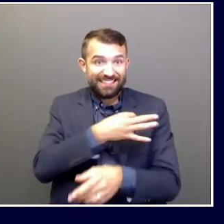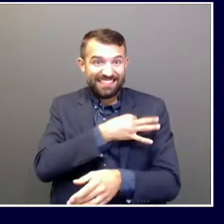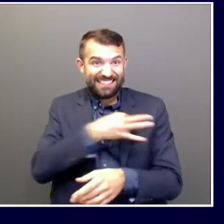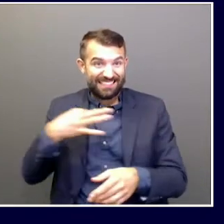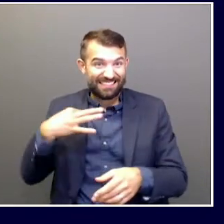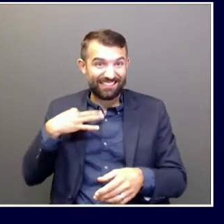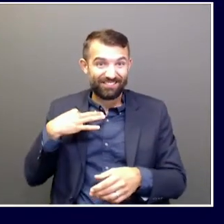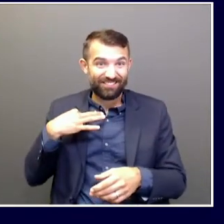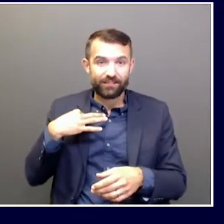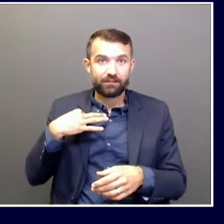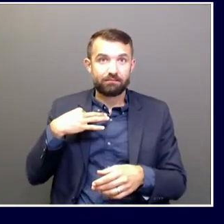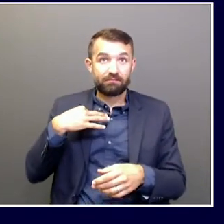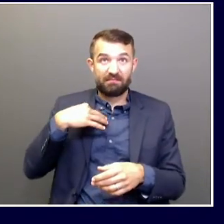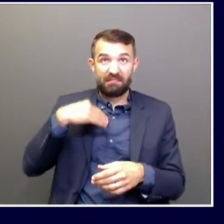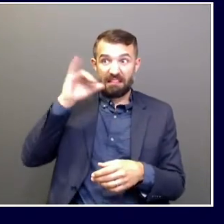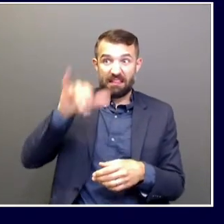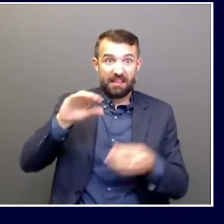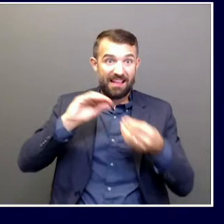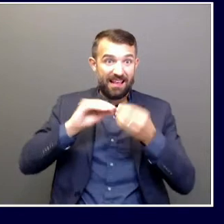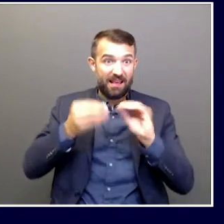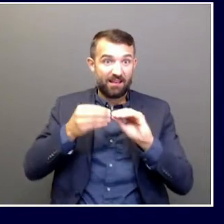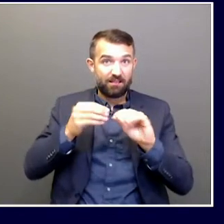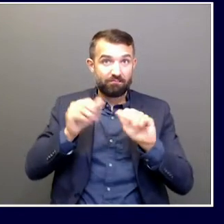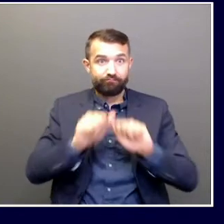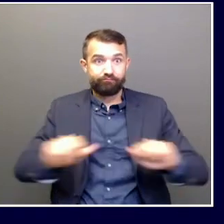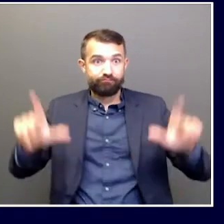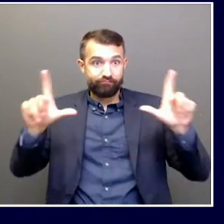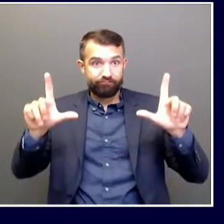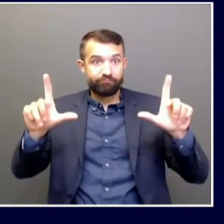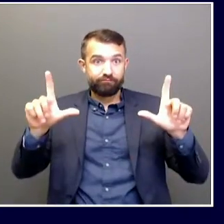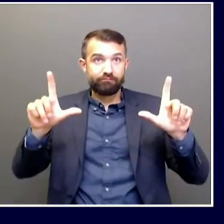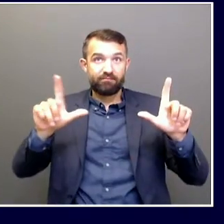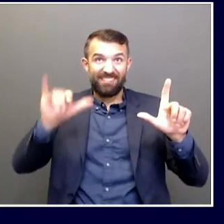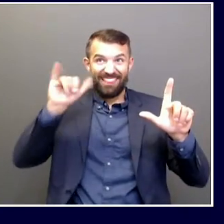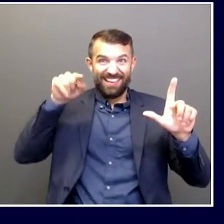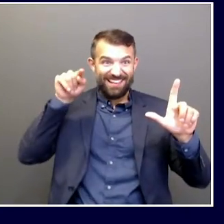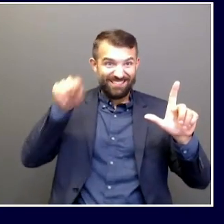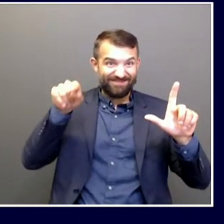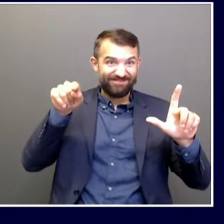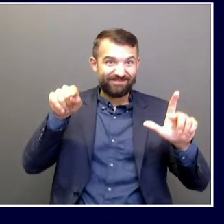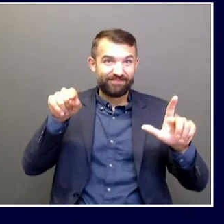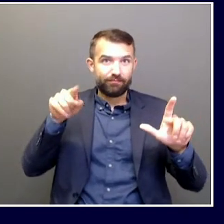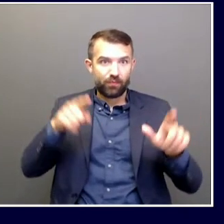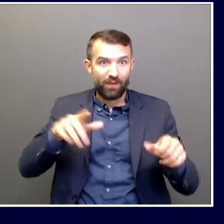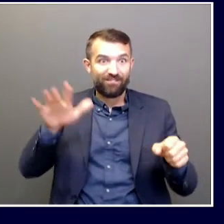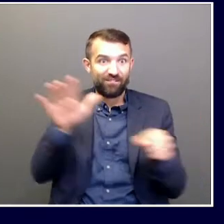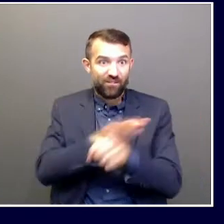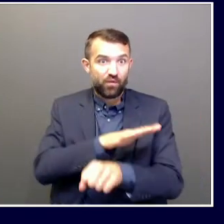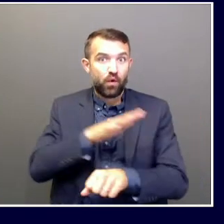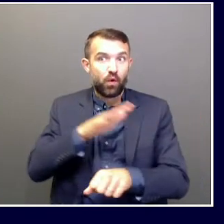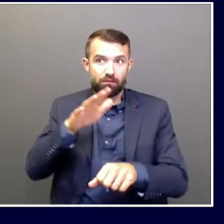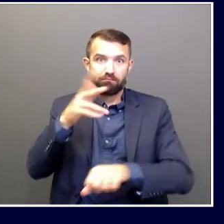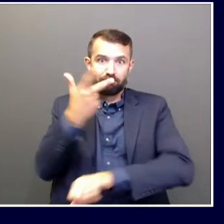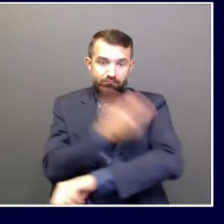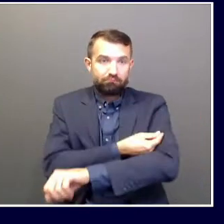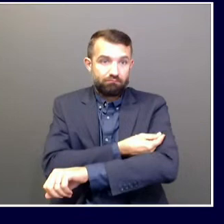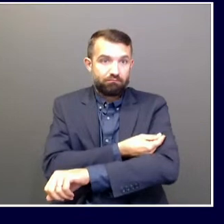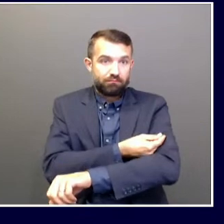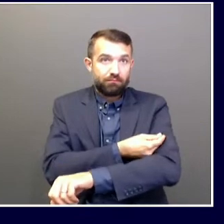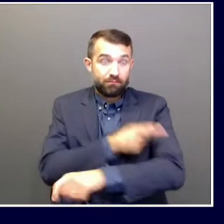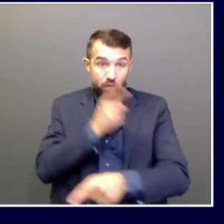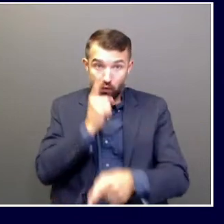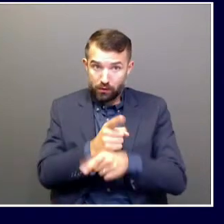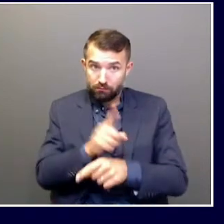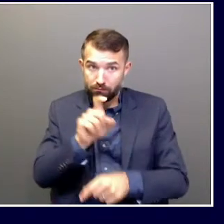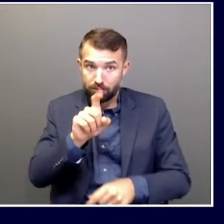fully vaccinated, right? So it might not necessarily include people who decide to get their first shot after the requirement